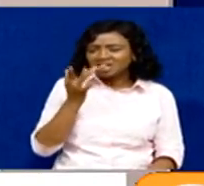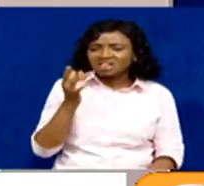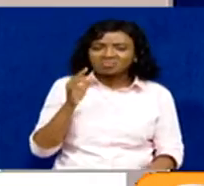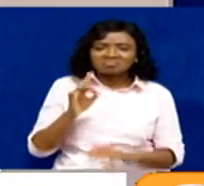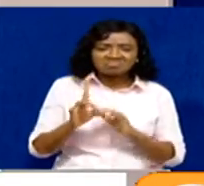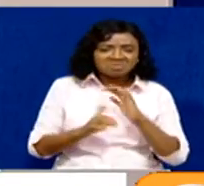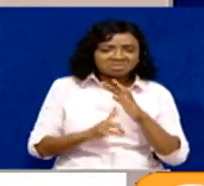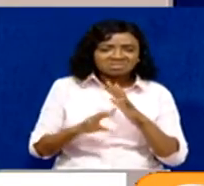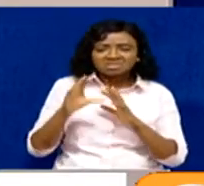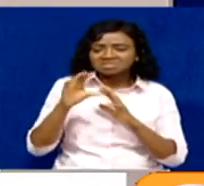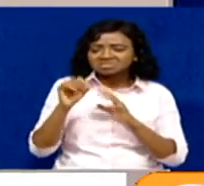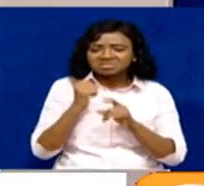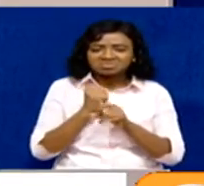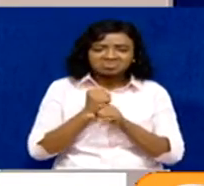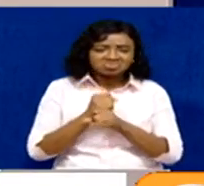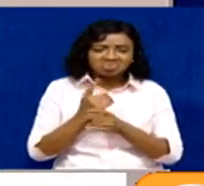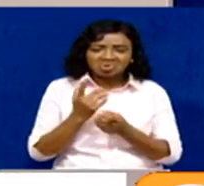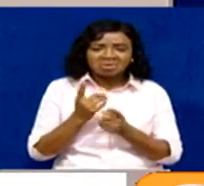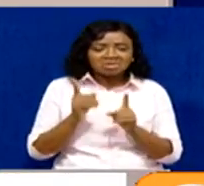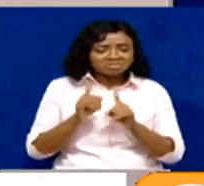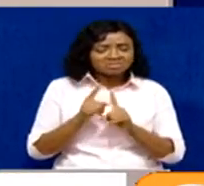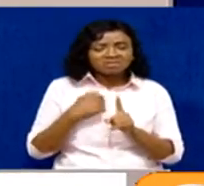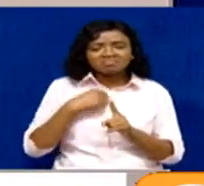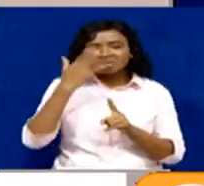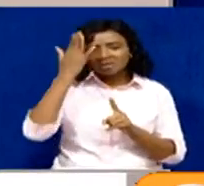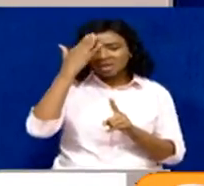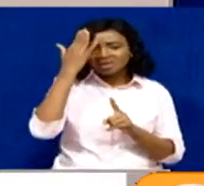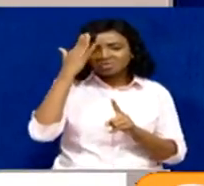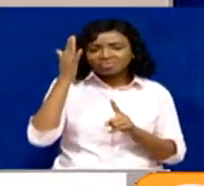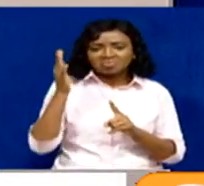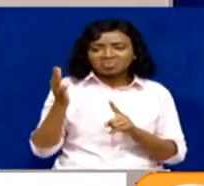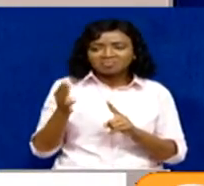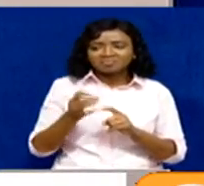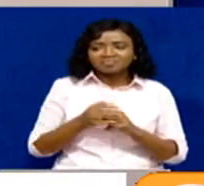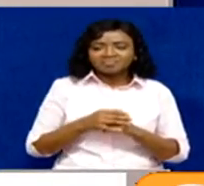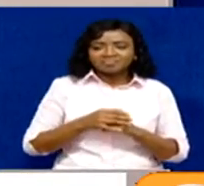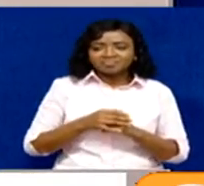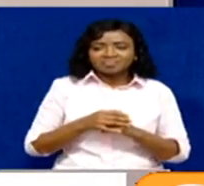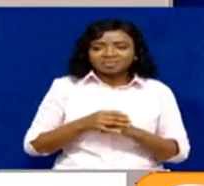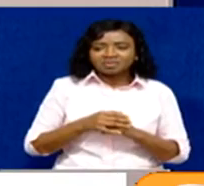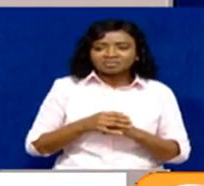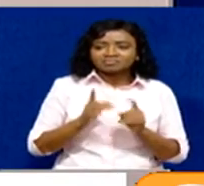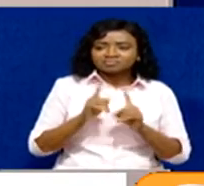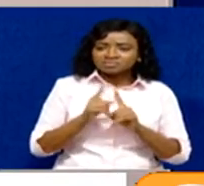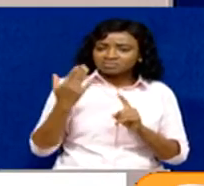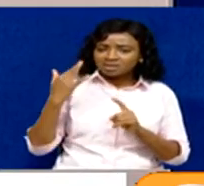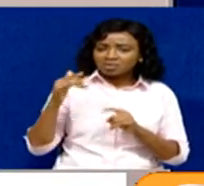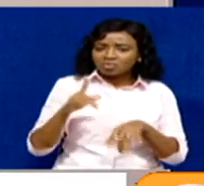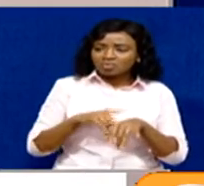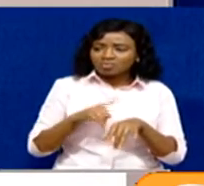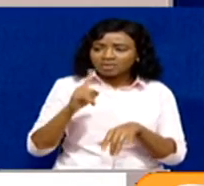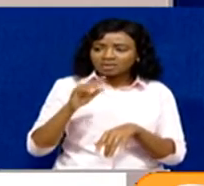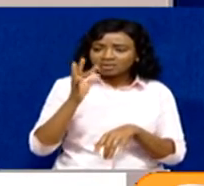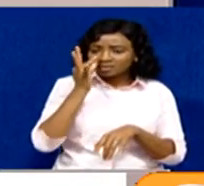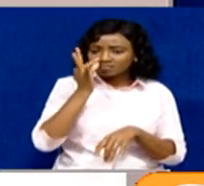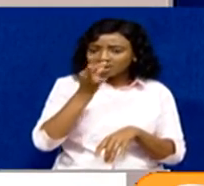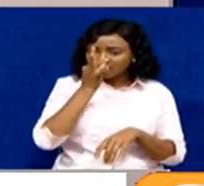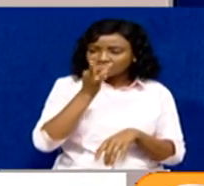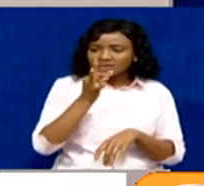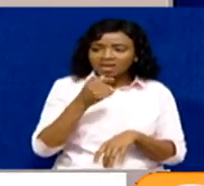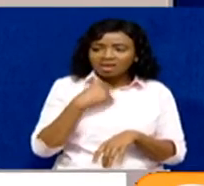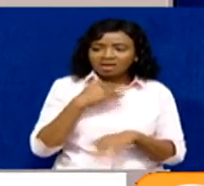And I know that you can help tremendously. The way in which, even as an advisor to Kibaki, there were important things that we were